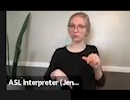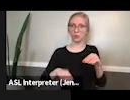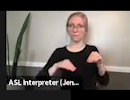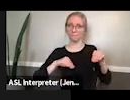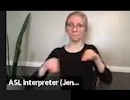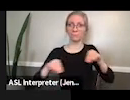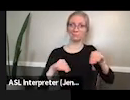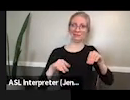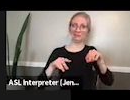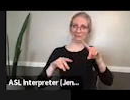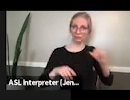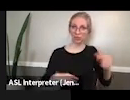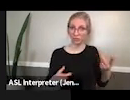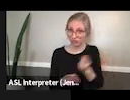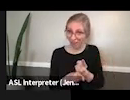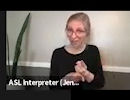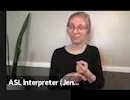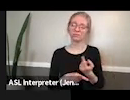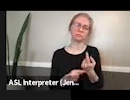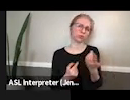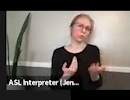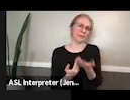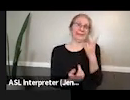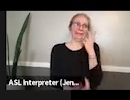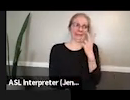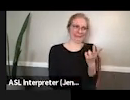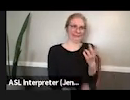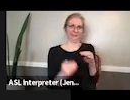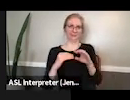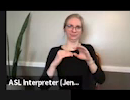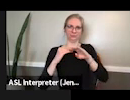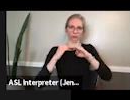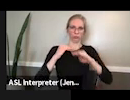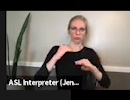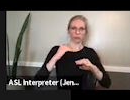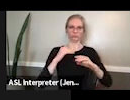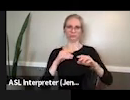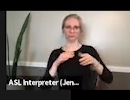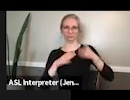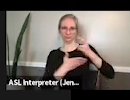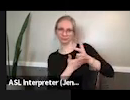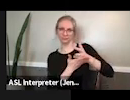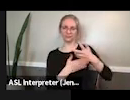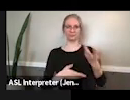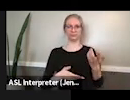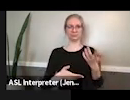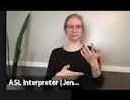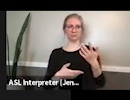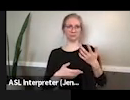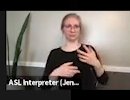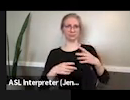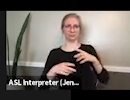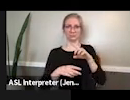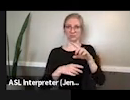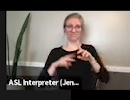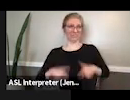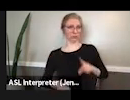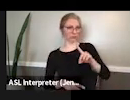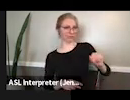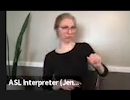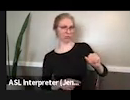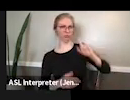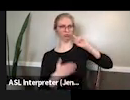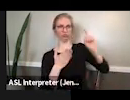disabilities, right? And it's easy to see because their physical disability is directly